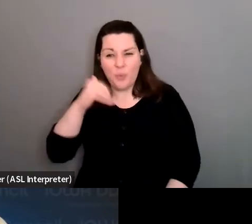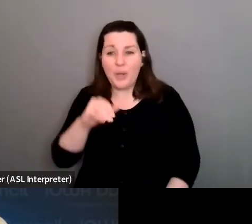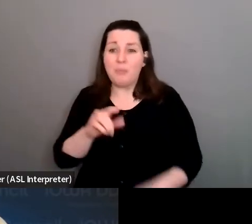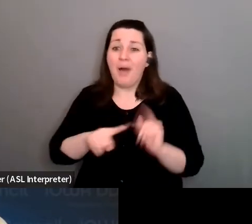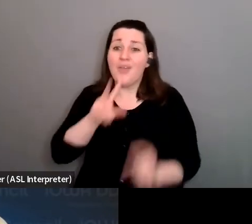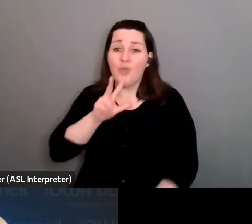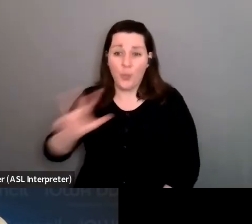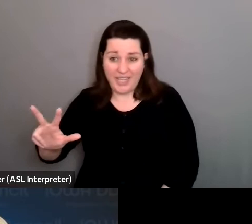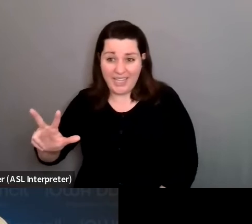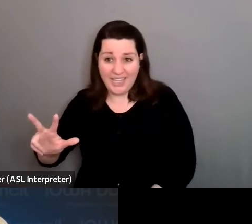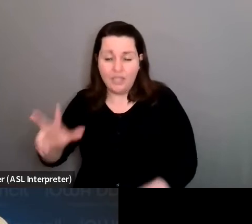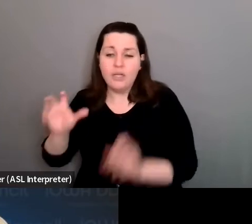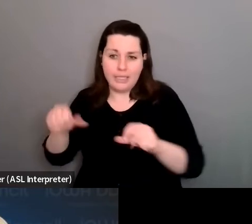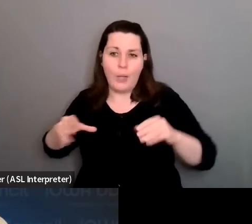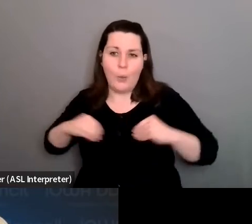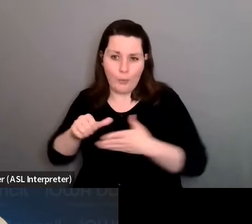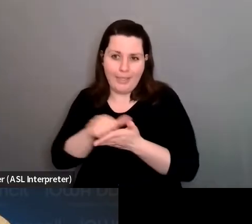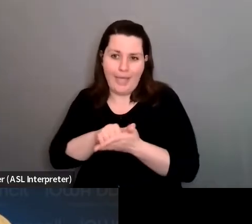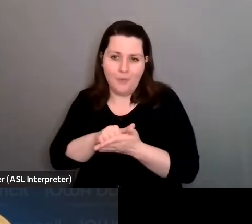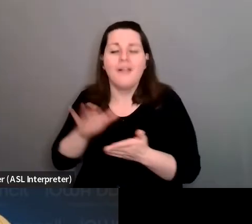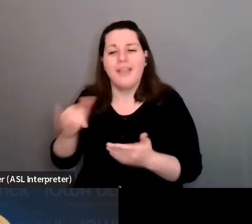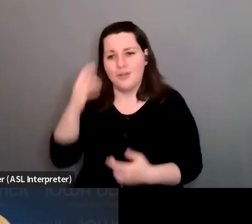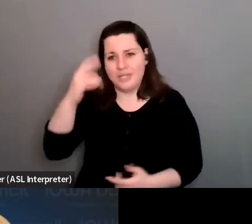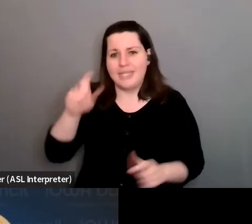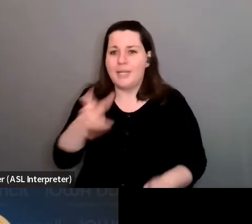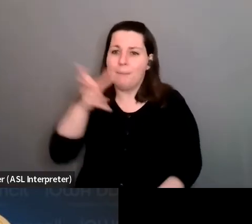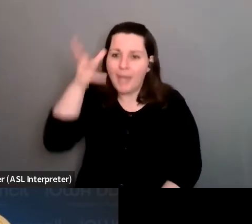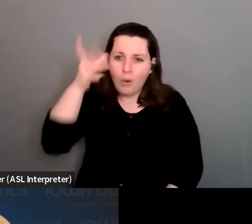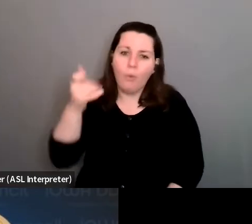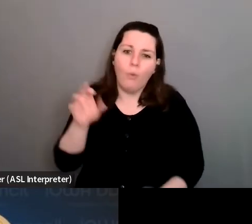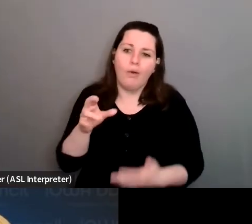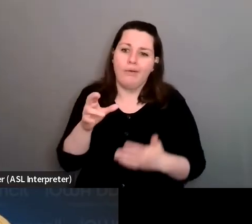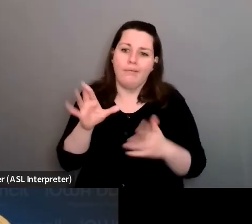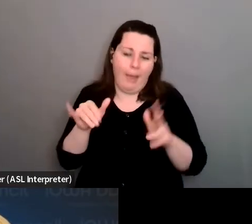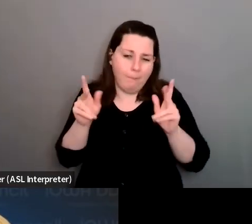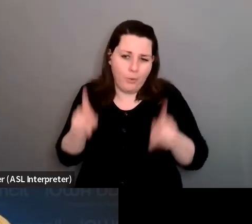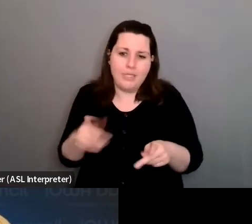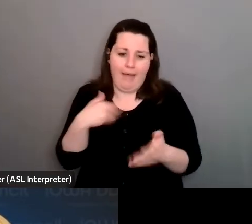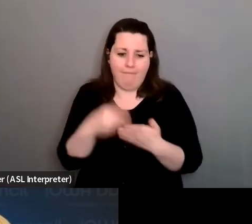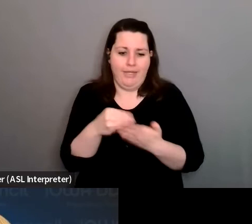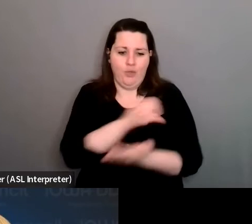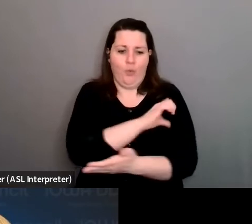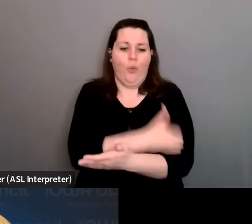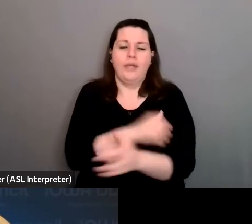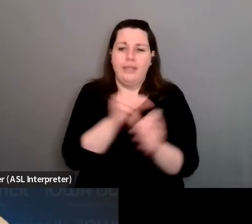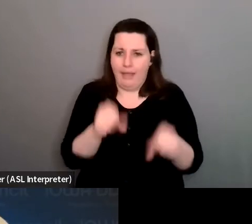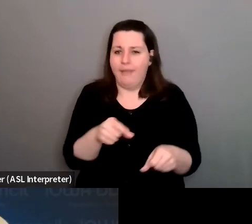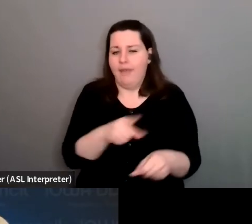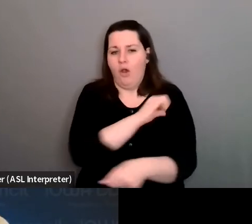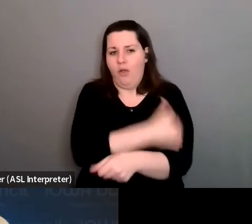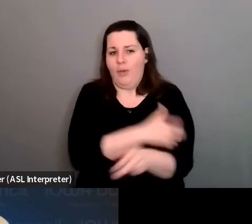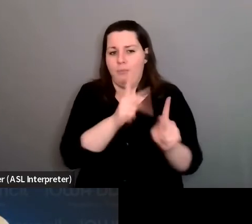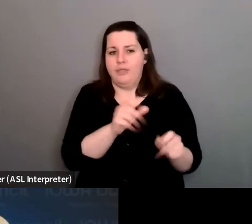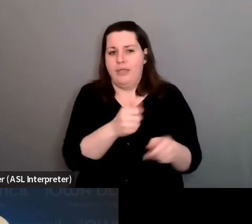owner. That's why they need a parent or somebody with financial authority that would be the authorized individual, but they would always be